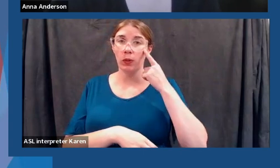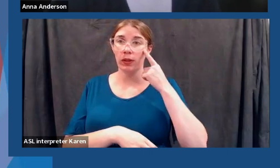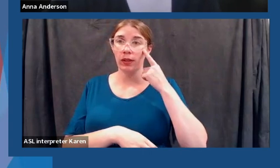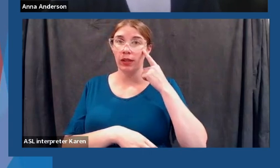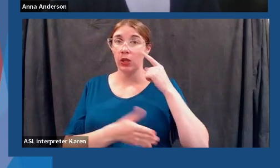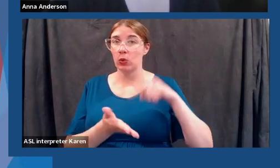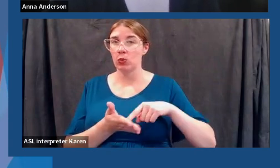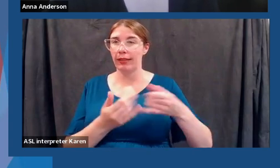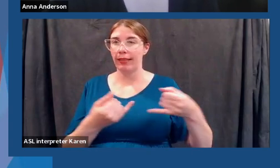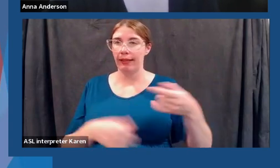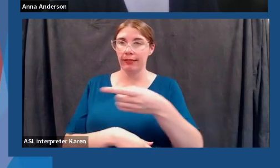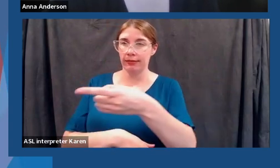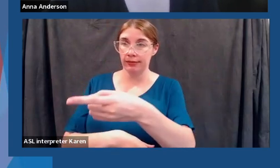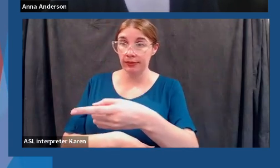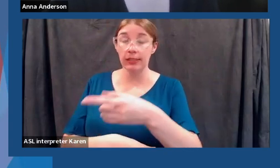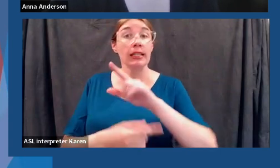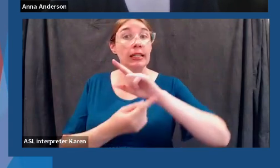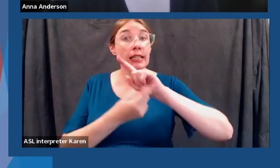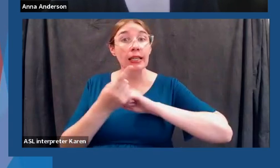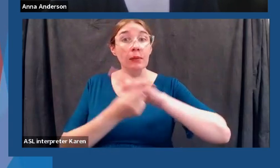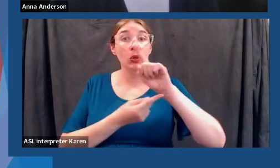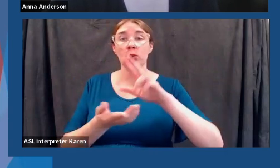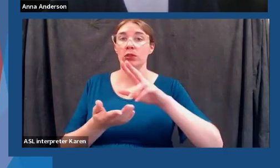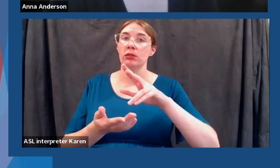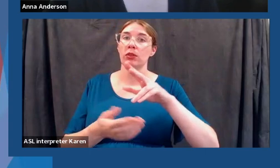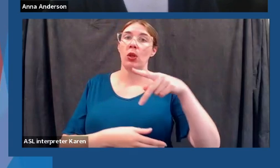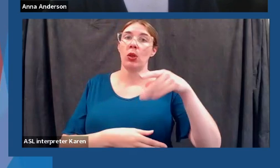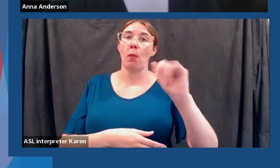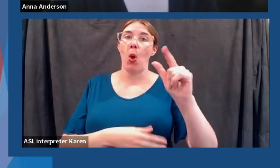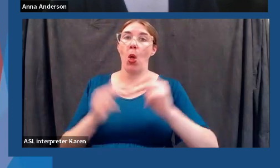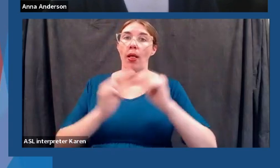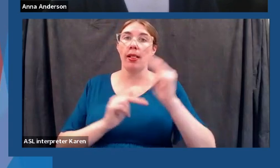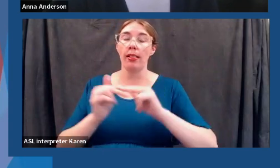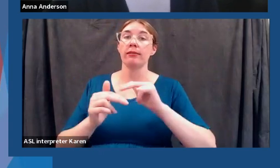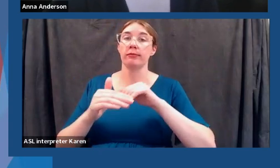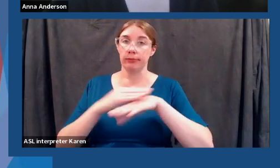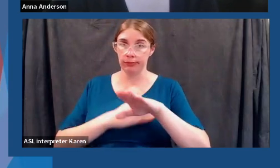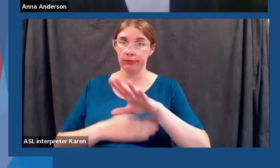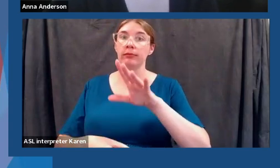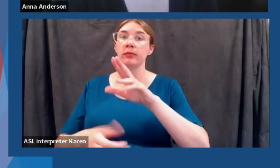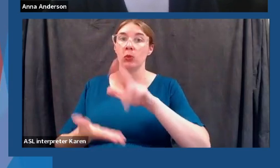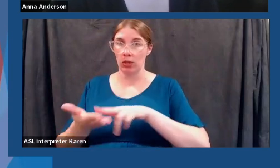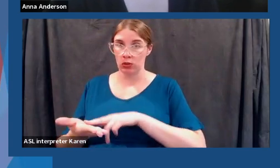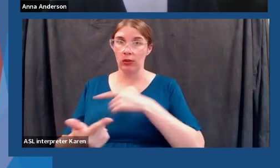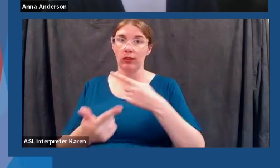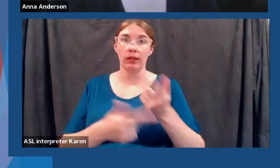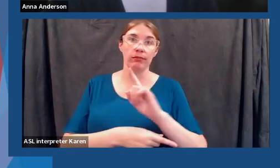deadline. In person, you can register at the polls, and you can also register